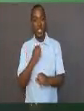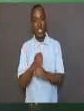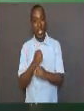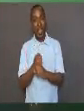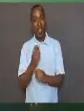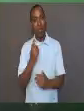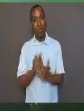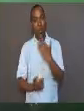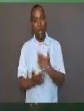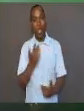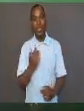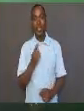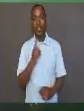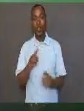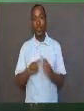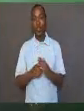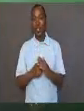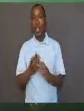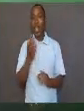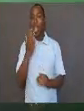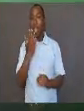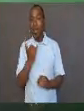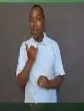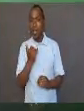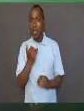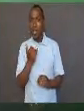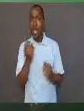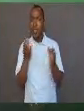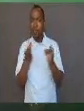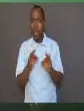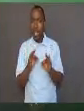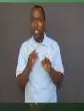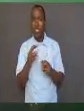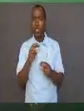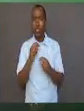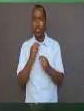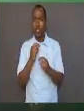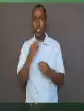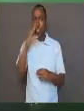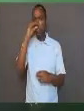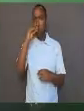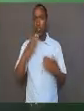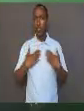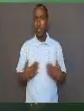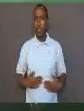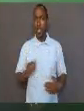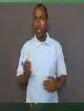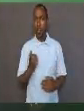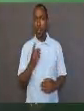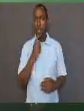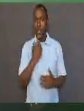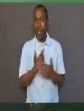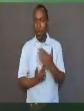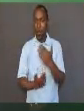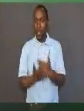and why it is an important nutrient for the human body.